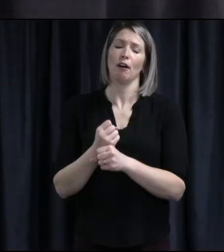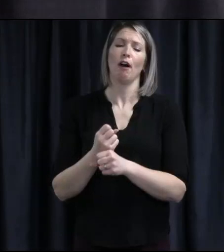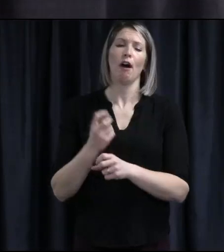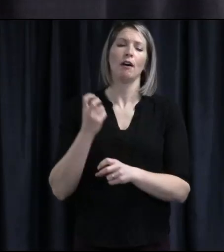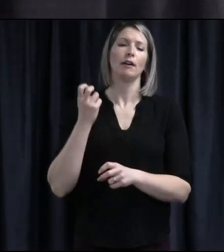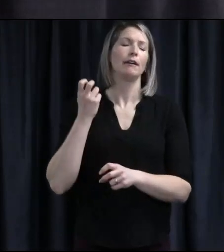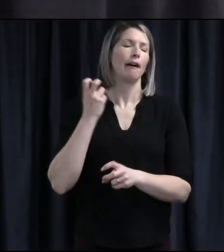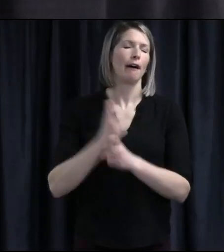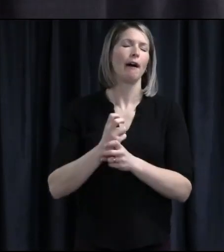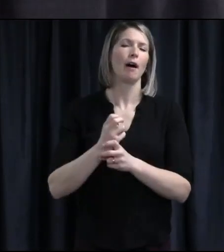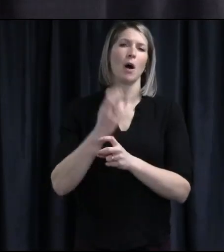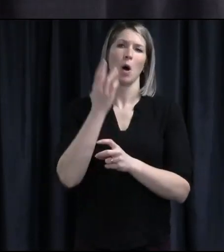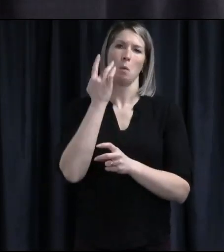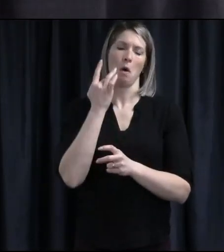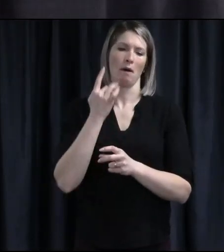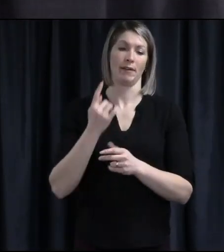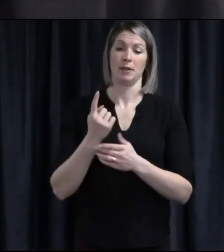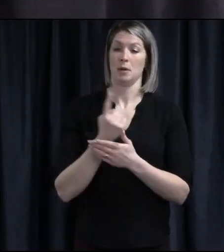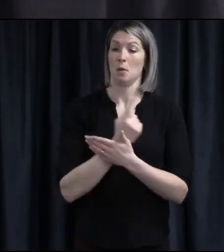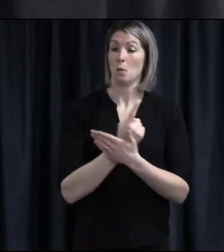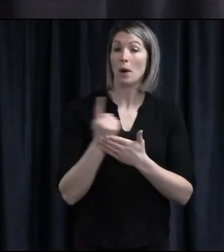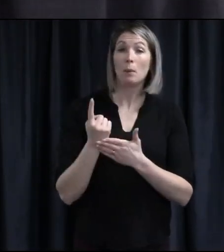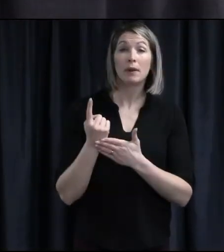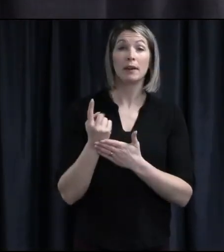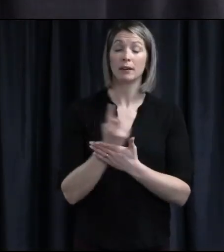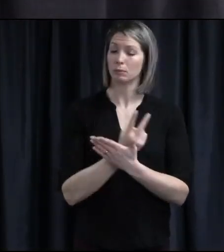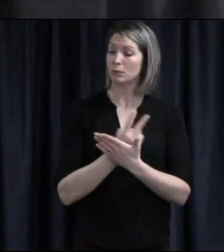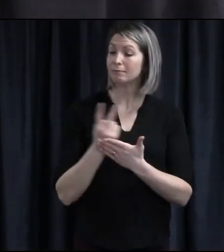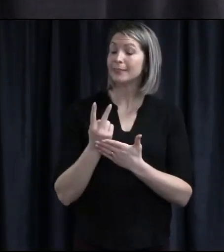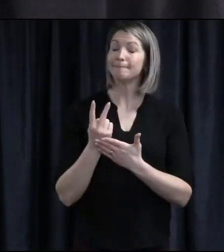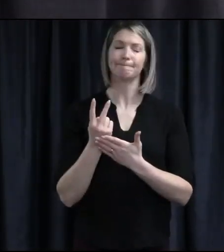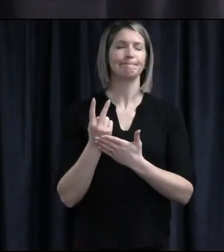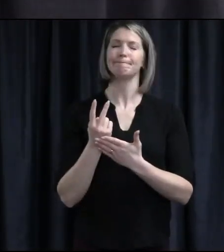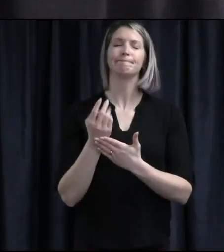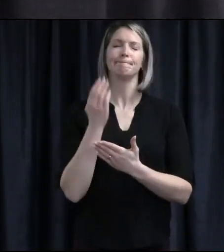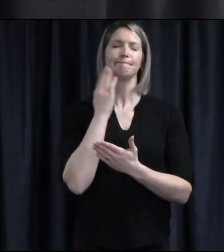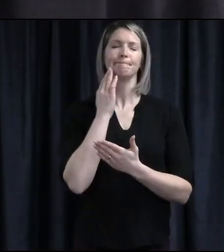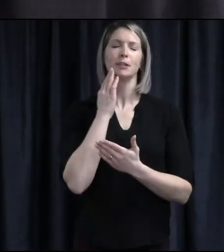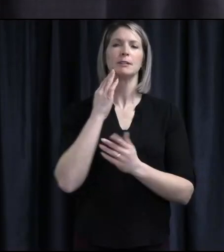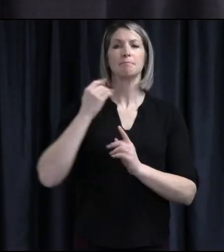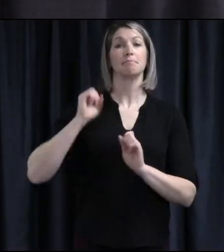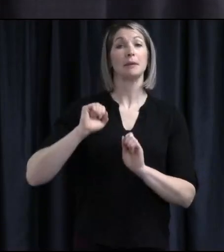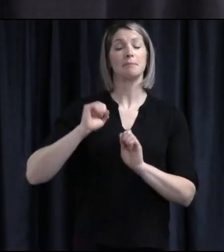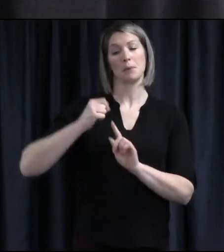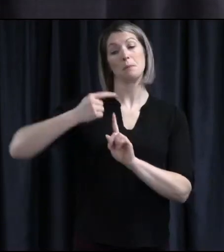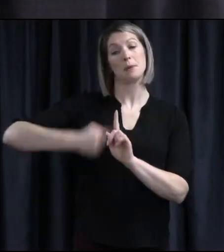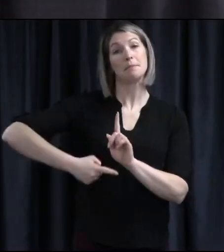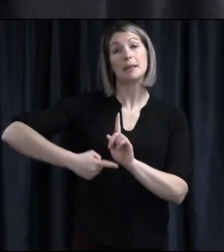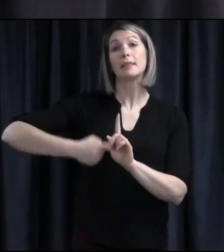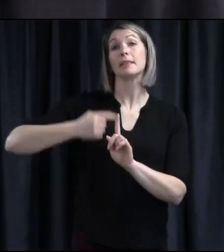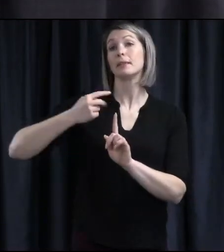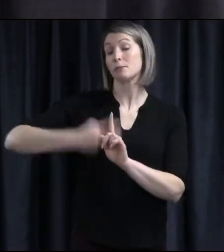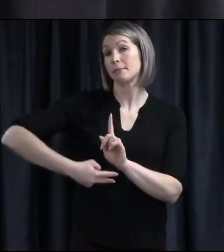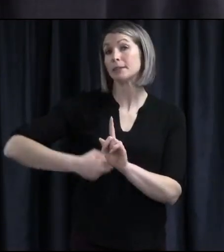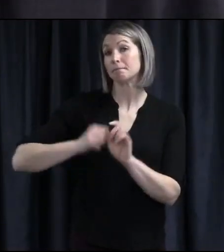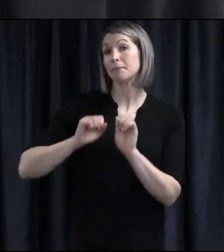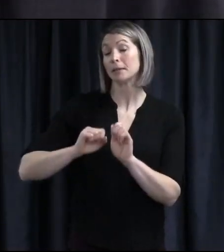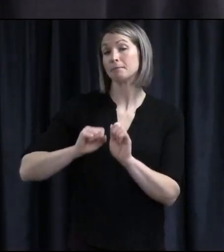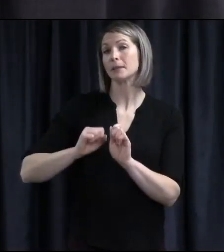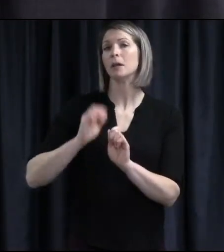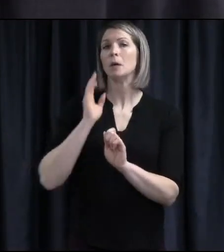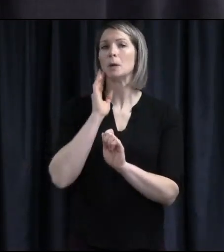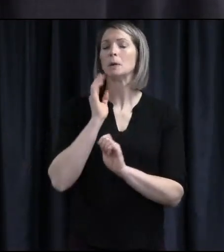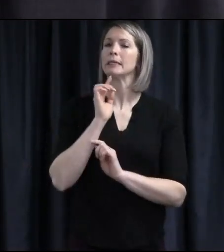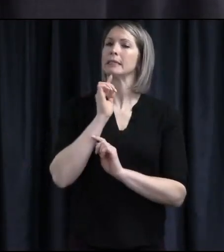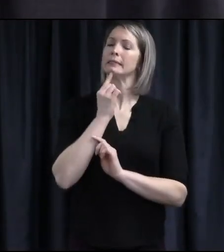just days, weeks, potentially months, and the impact on all businesses within our province, we know in some cases will be very